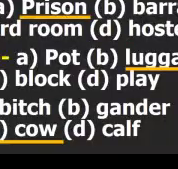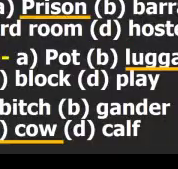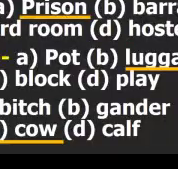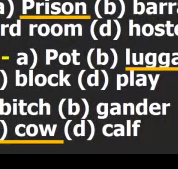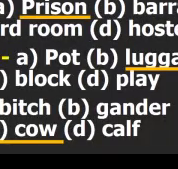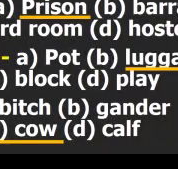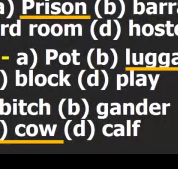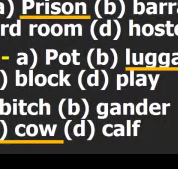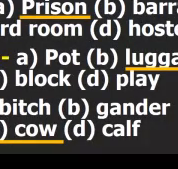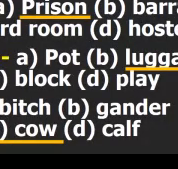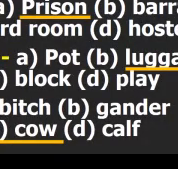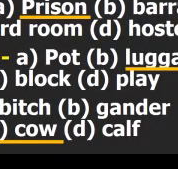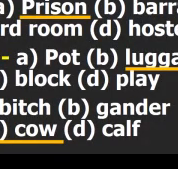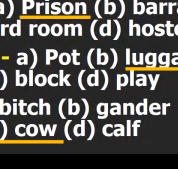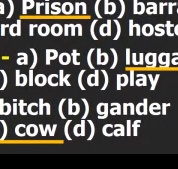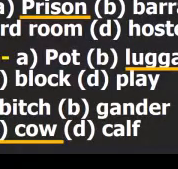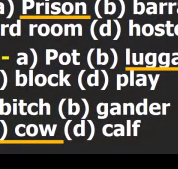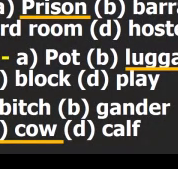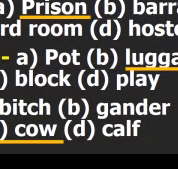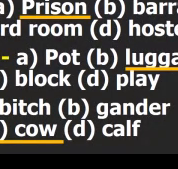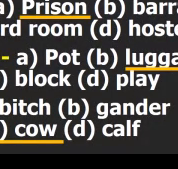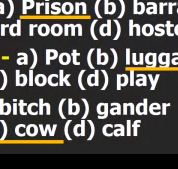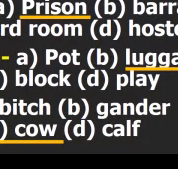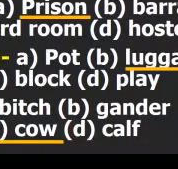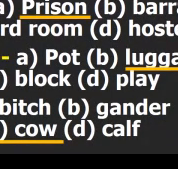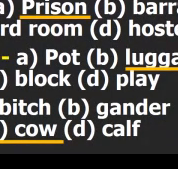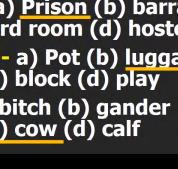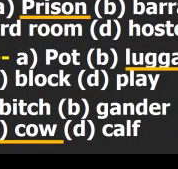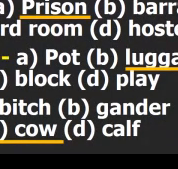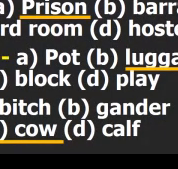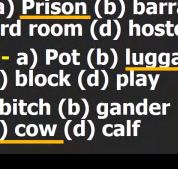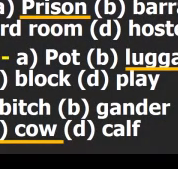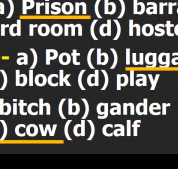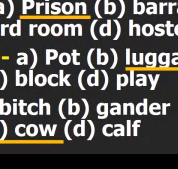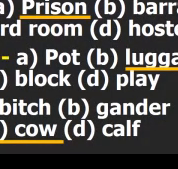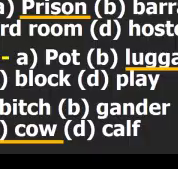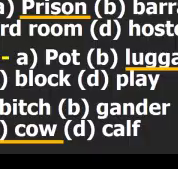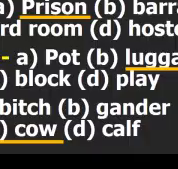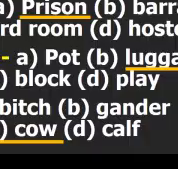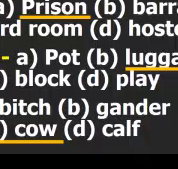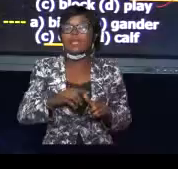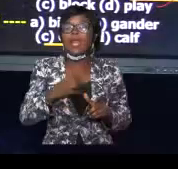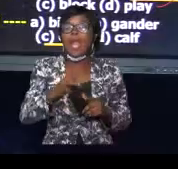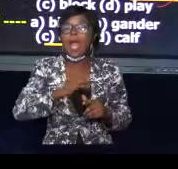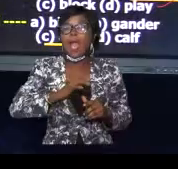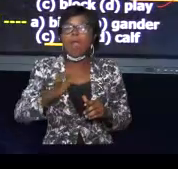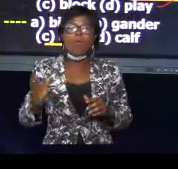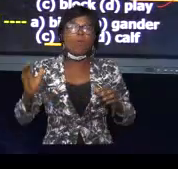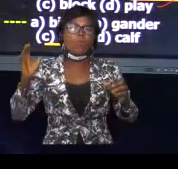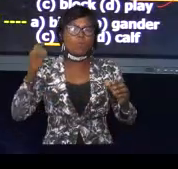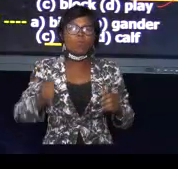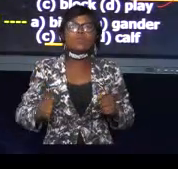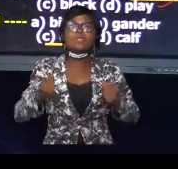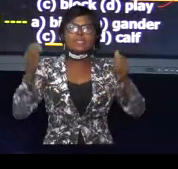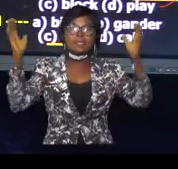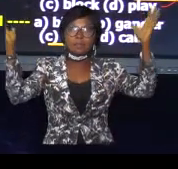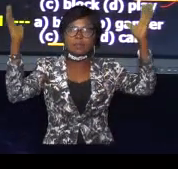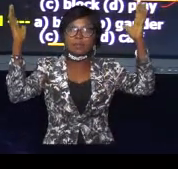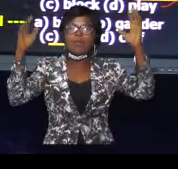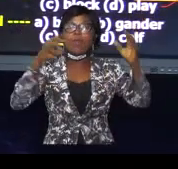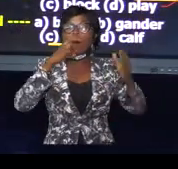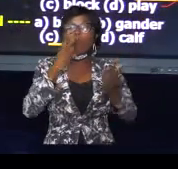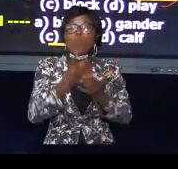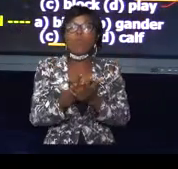let's check. Did you get the 6 correctly? Then I must celebrate you with a